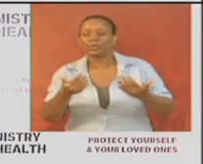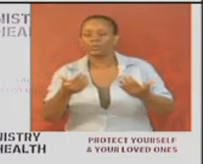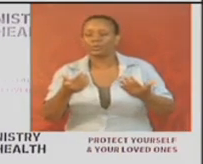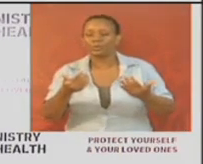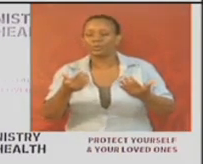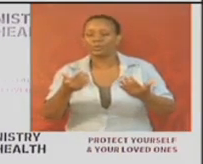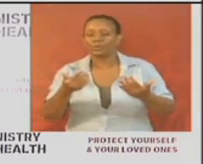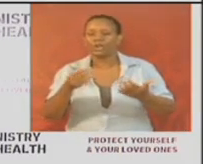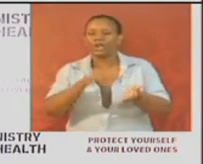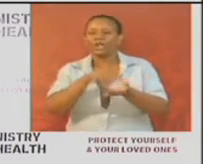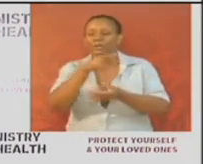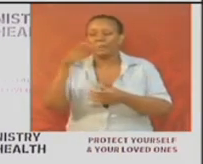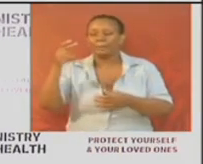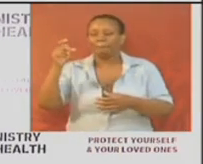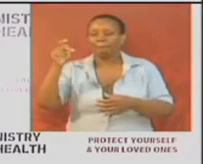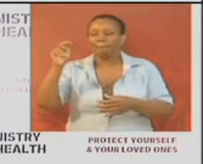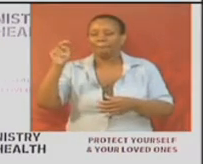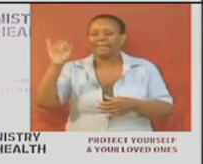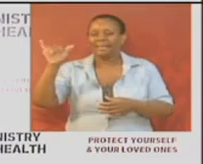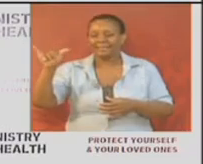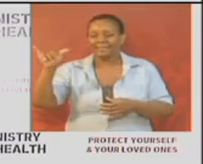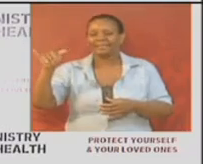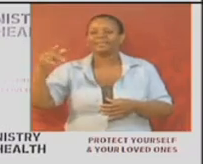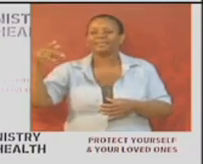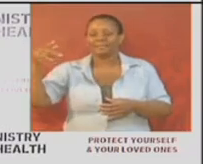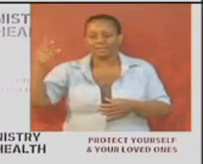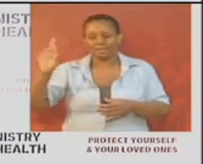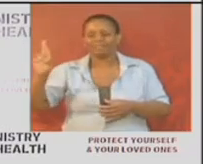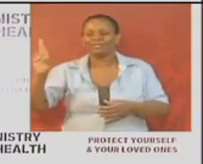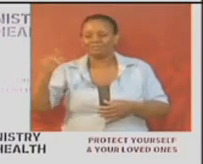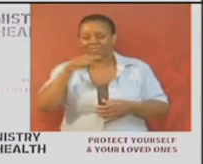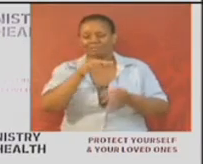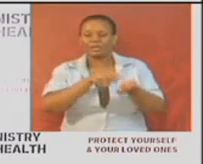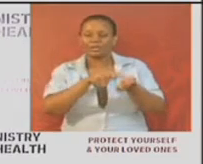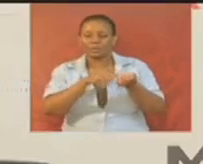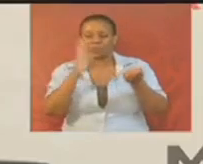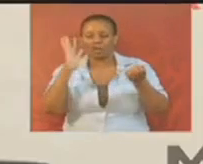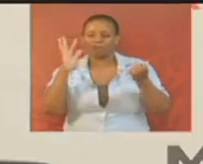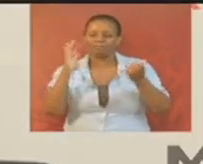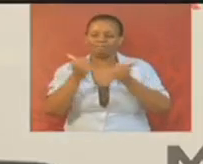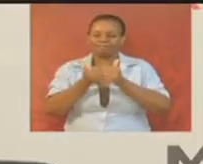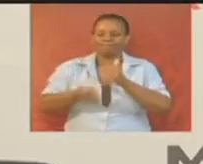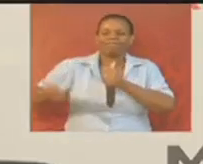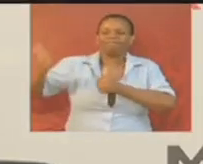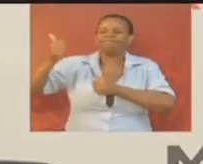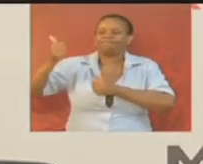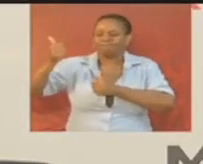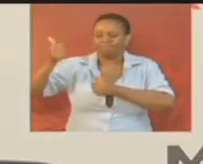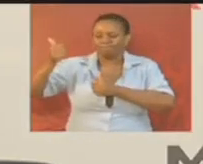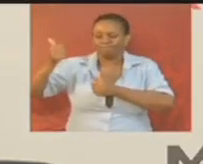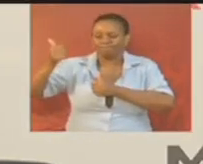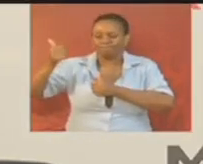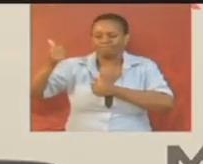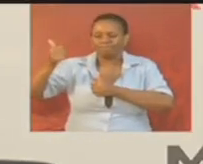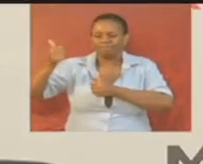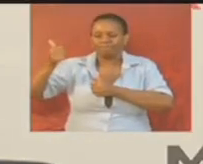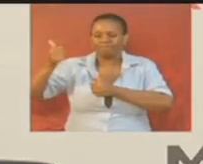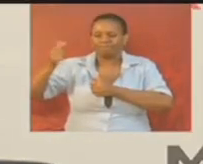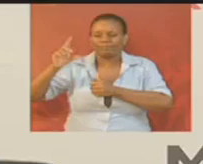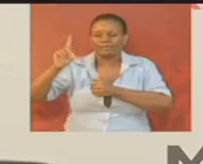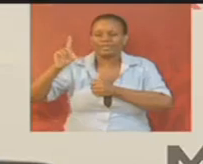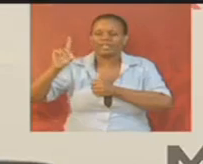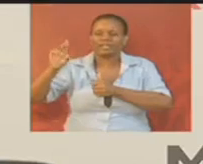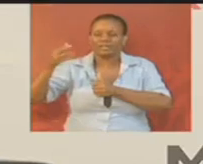on vaccination and the safety of vaccine. She's a senior DHV, and so she's very well poised to give us